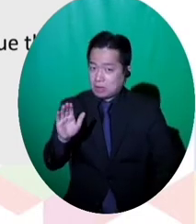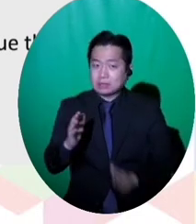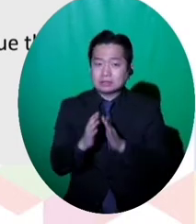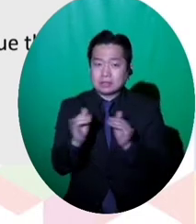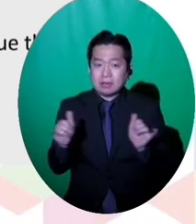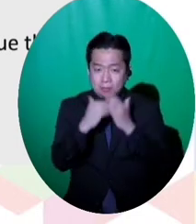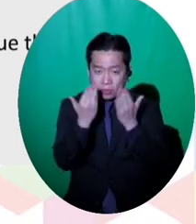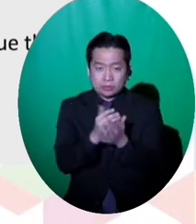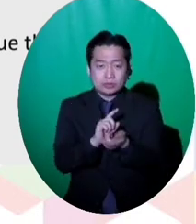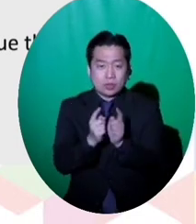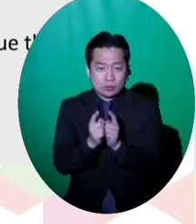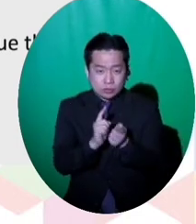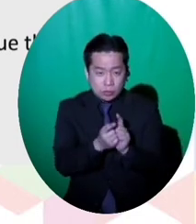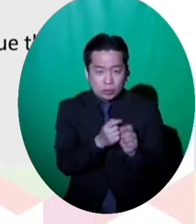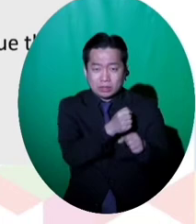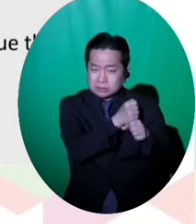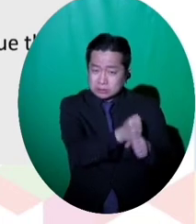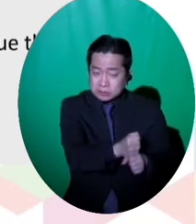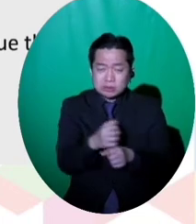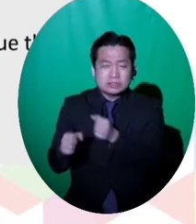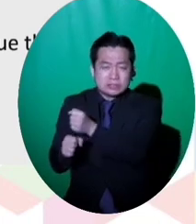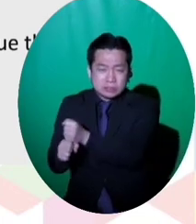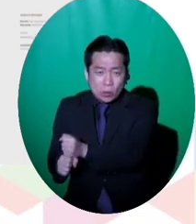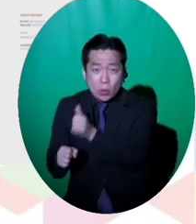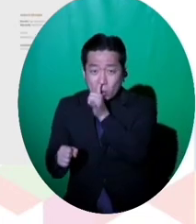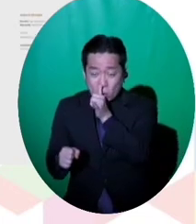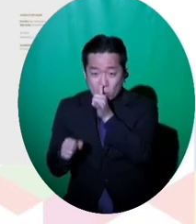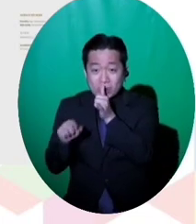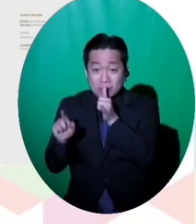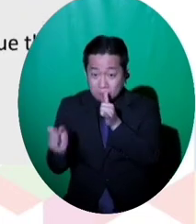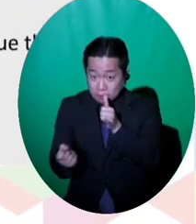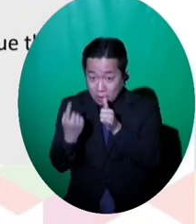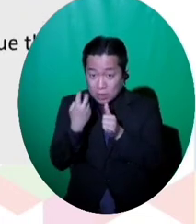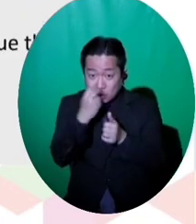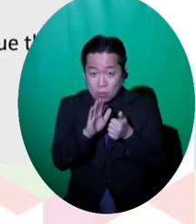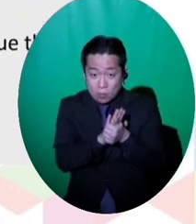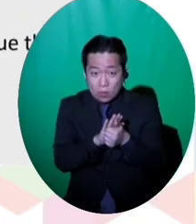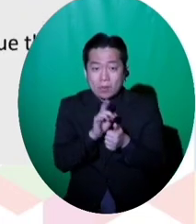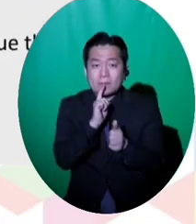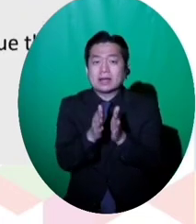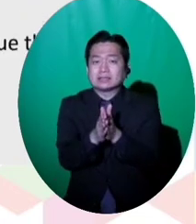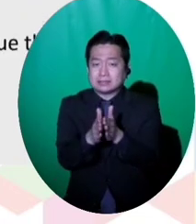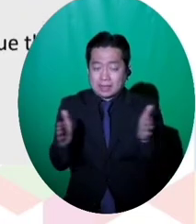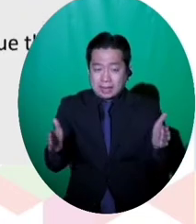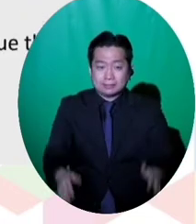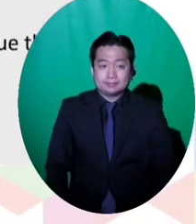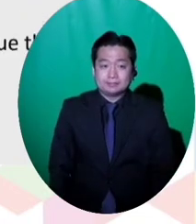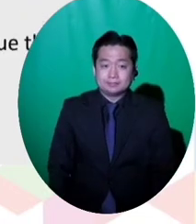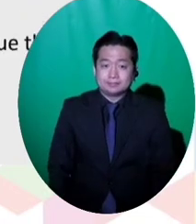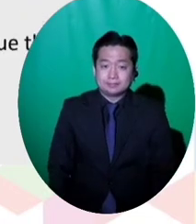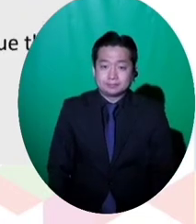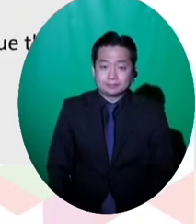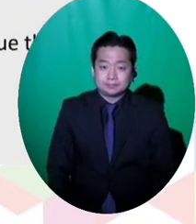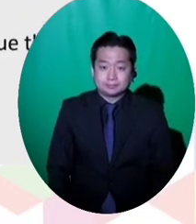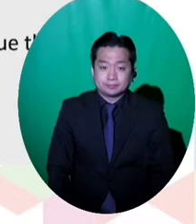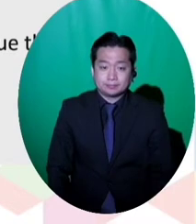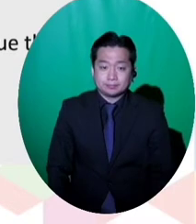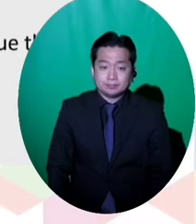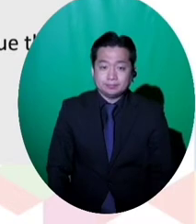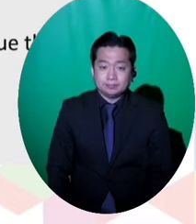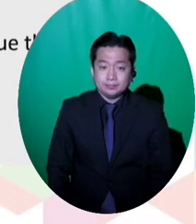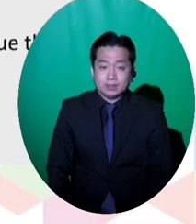It starts from the idea that people are always going to be